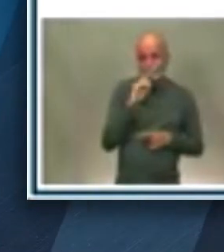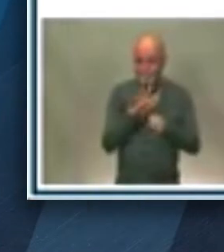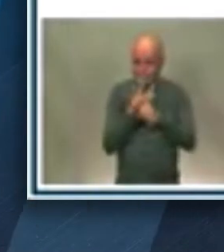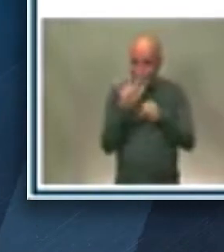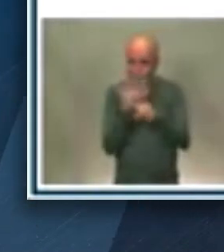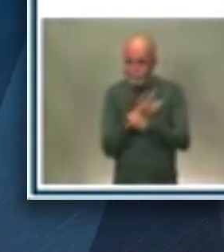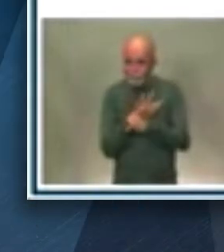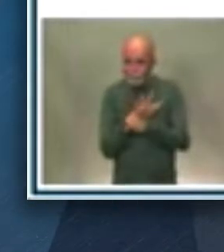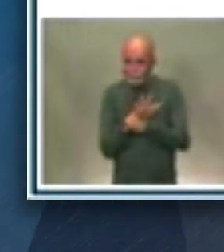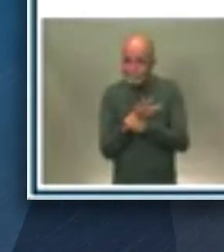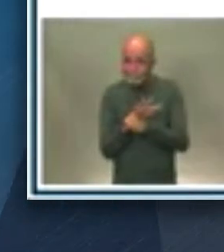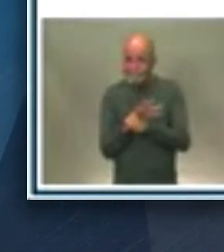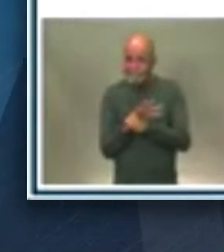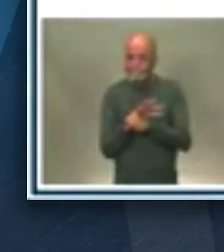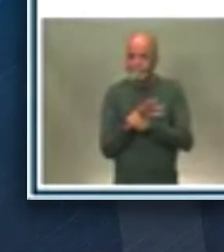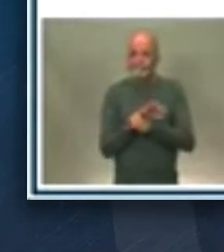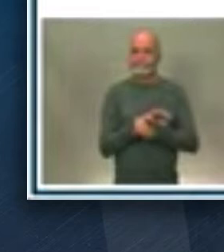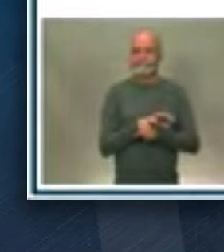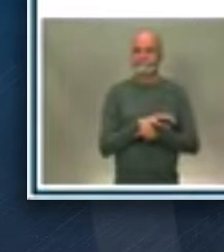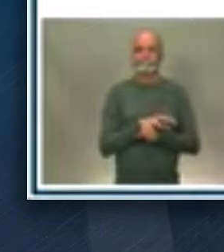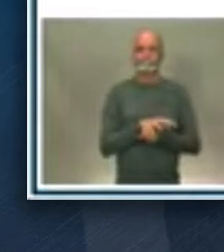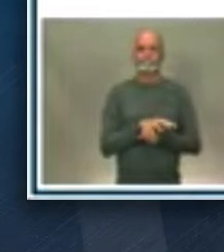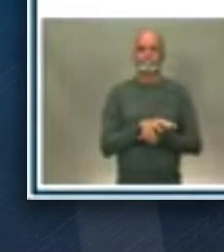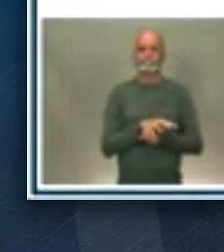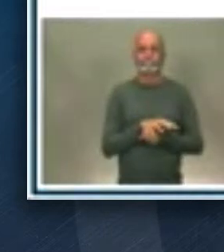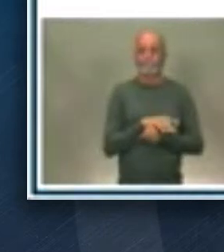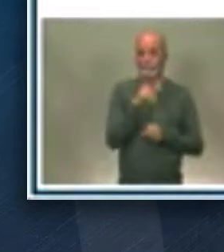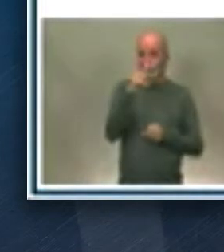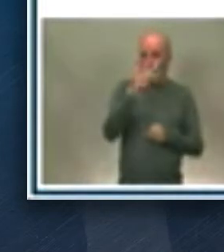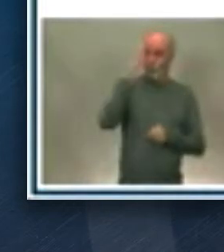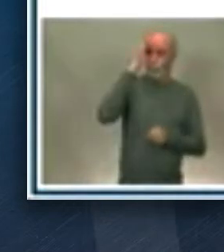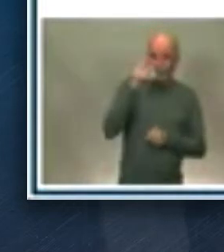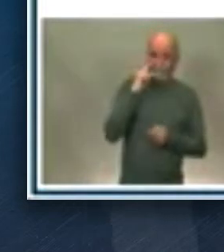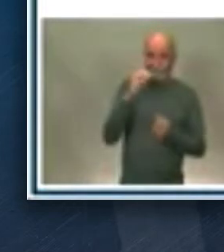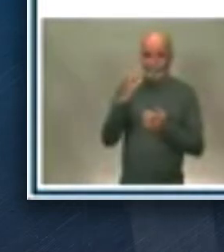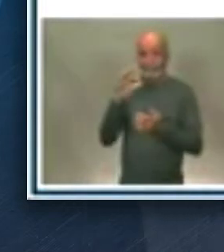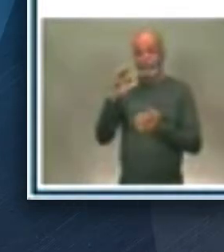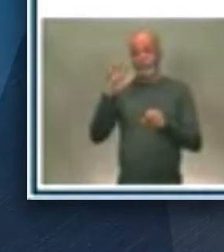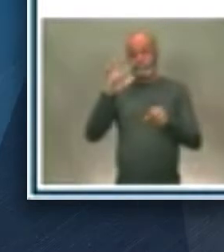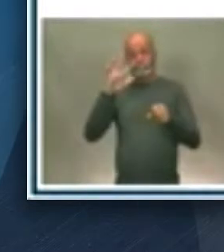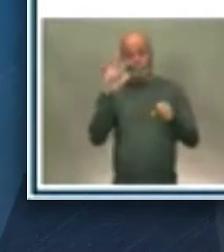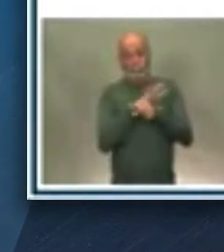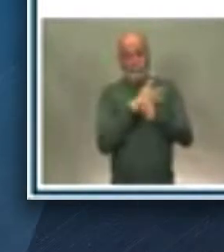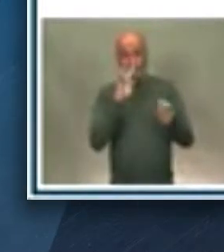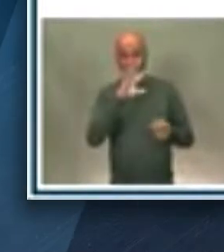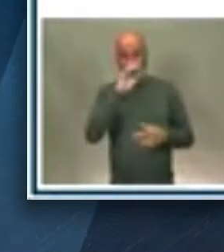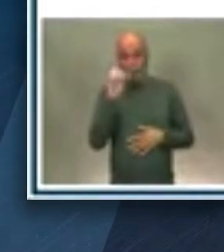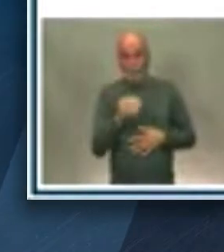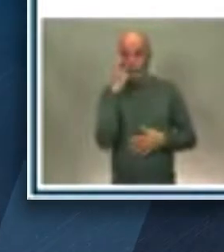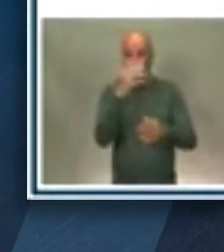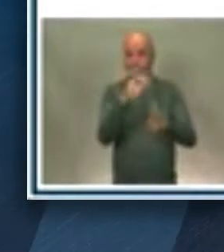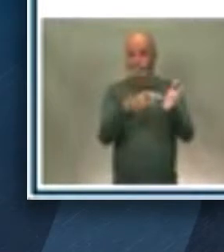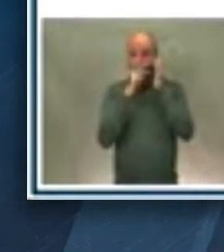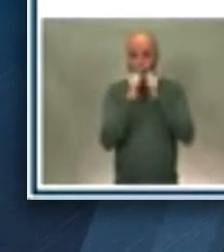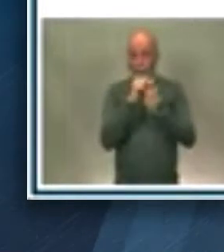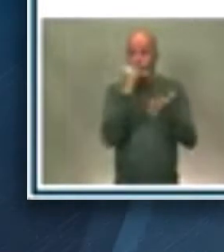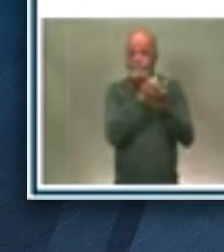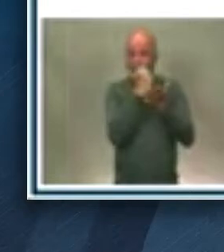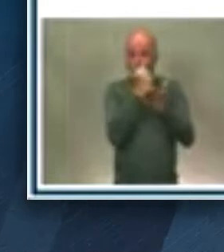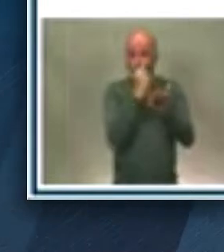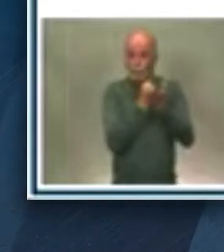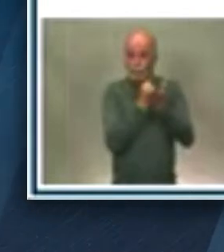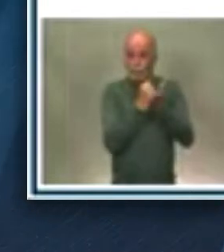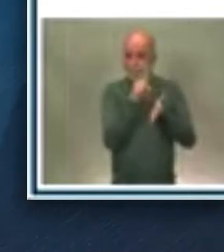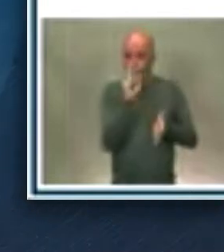Would a vaccine passport be a tool in the next weeks? So I think that the term for me,